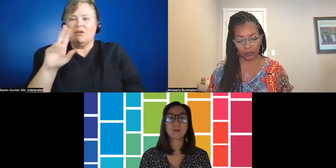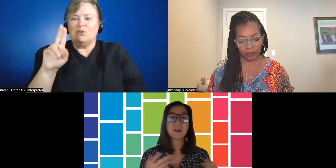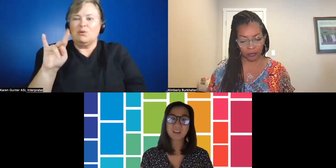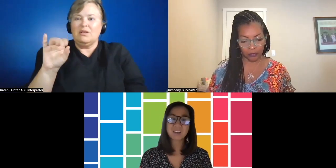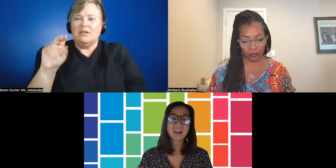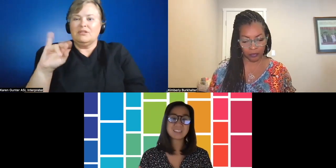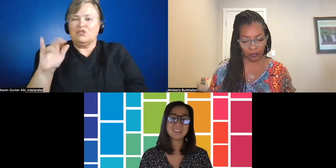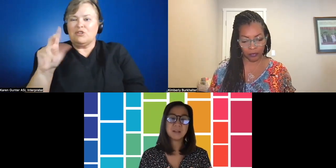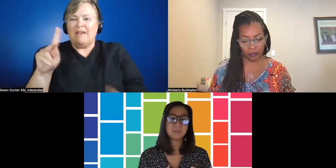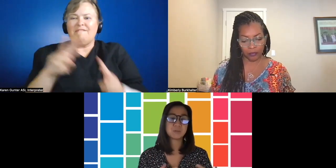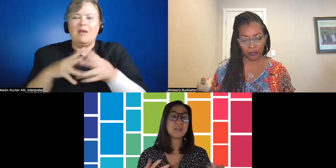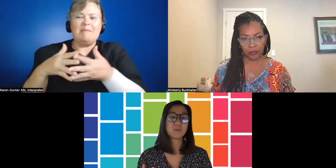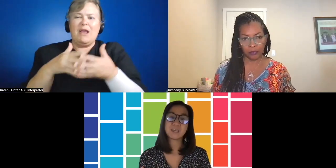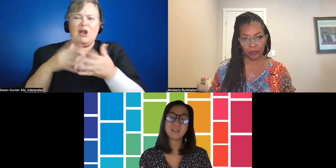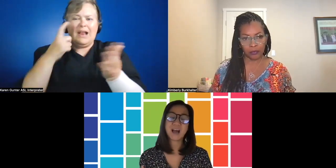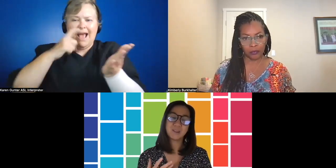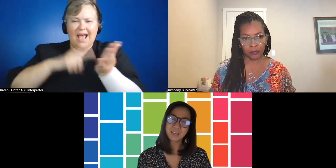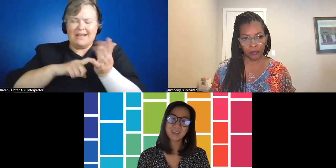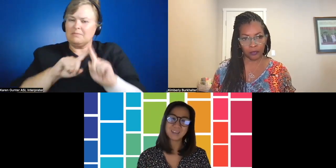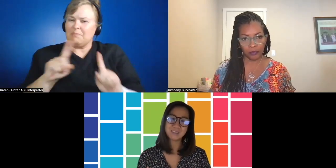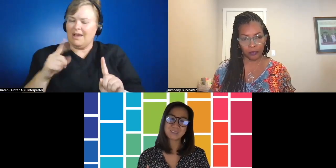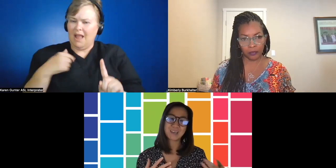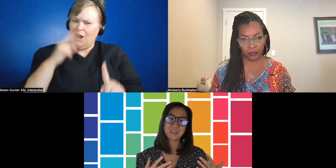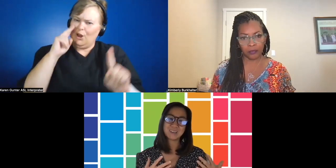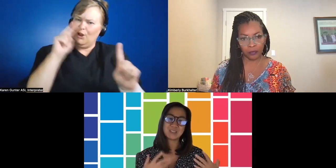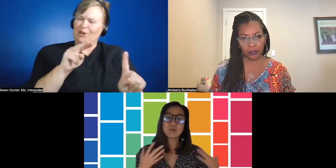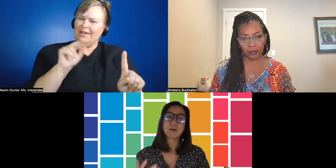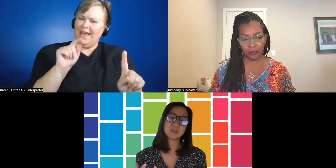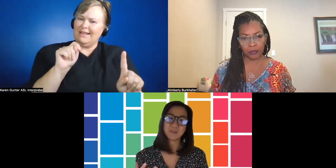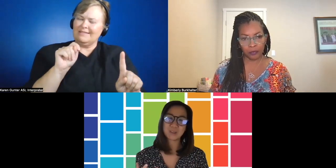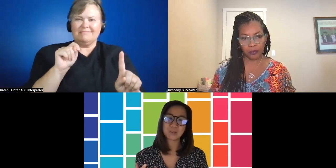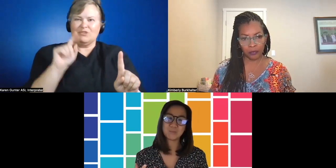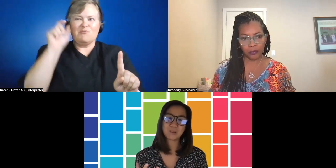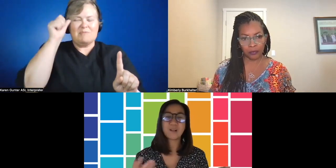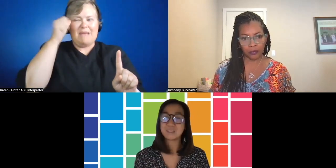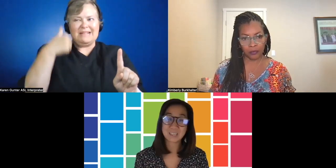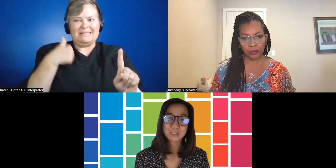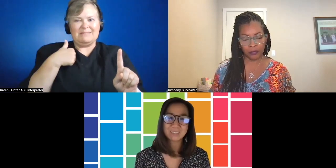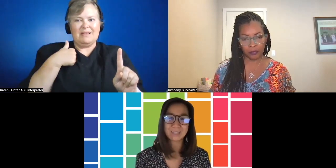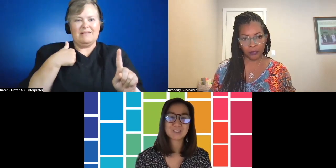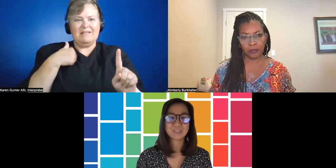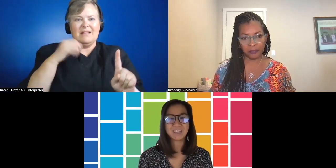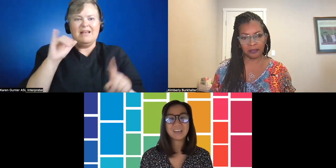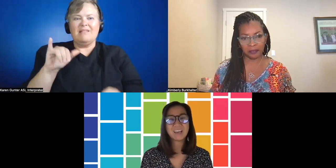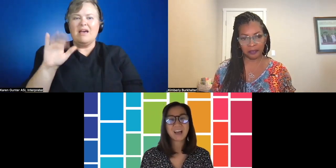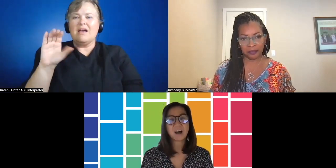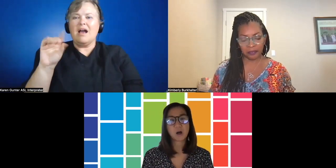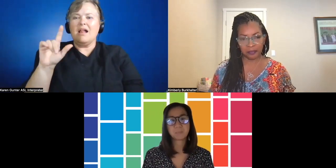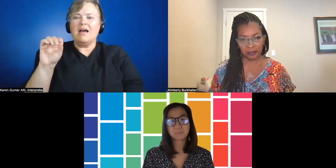it's very Americanized. And to me, I look at it and it looks like, it just reminds me of like colonization,